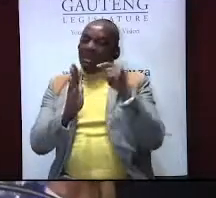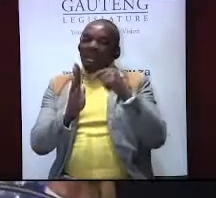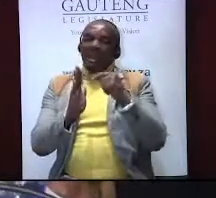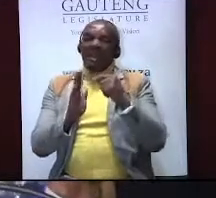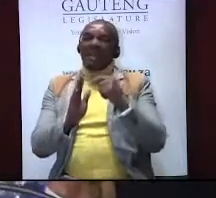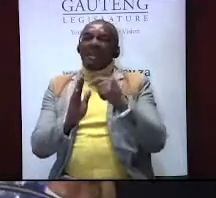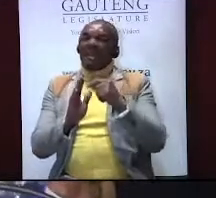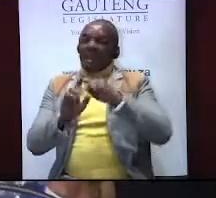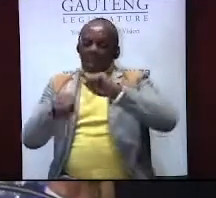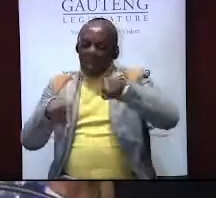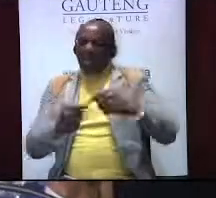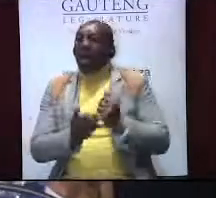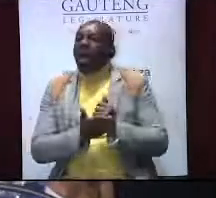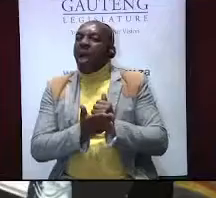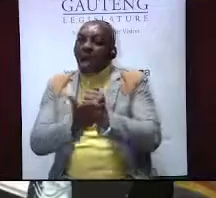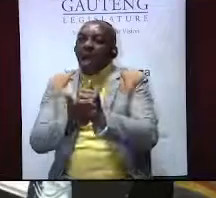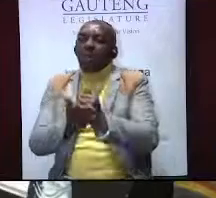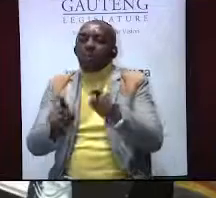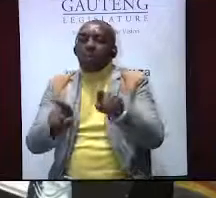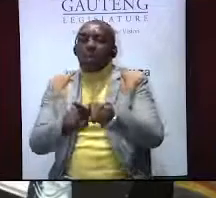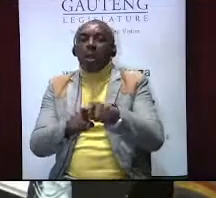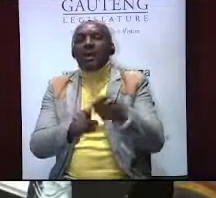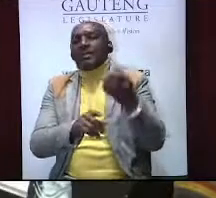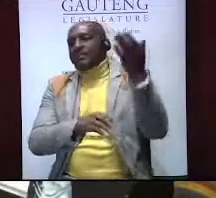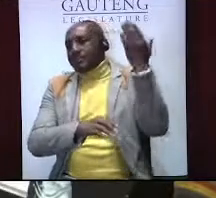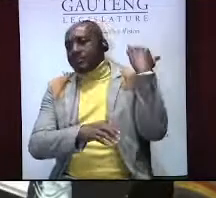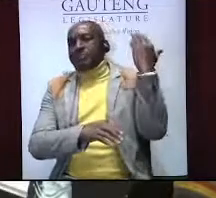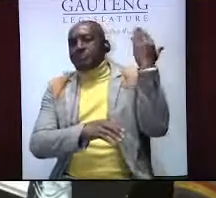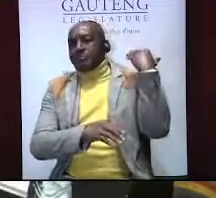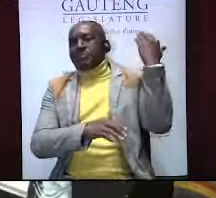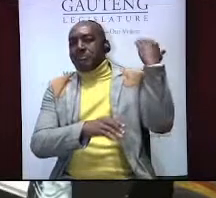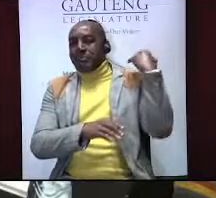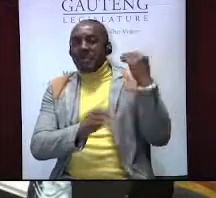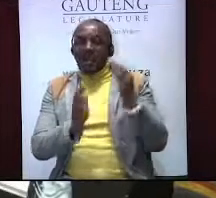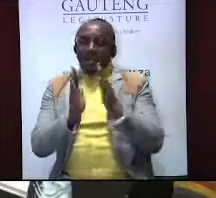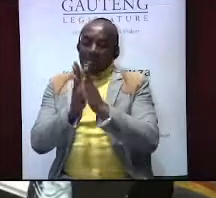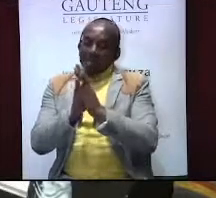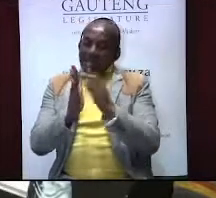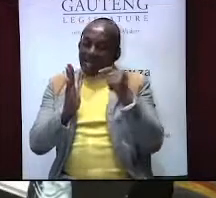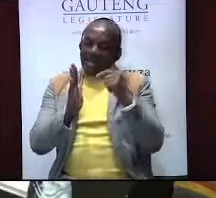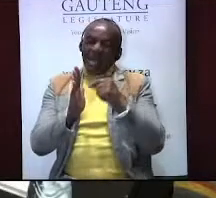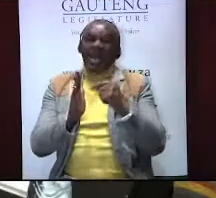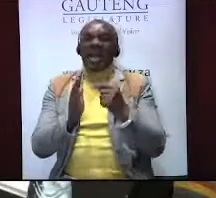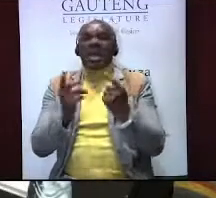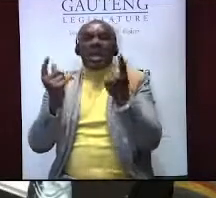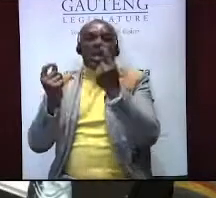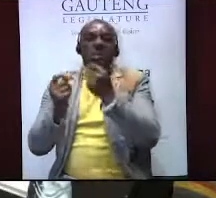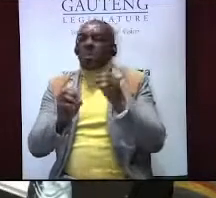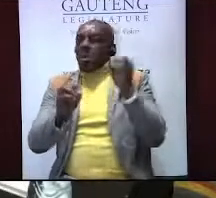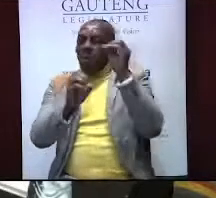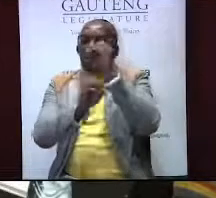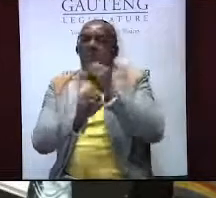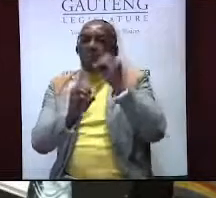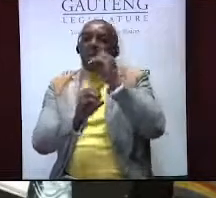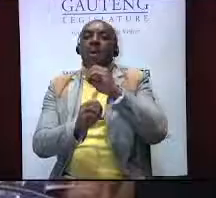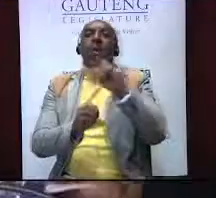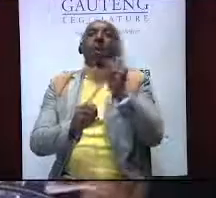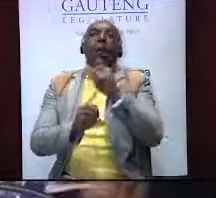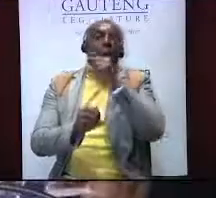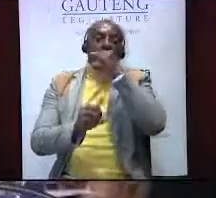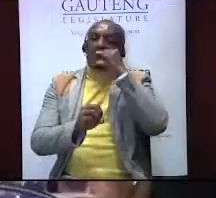it's supposed to do. The church is not doing what the word of God in